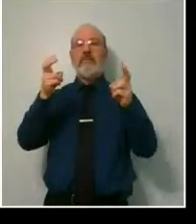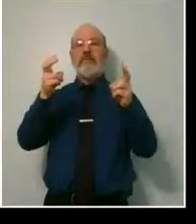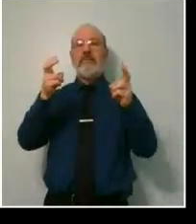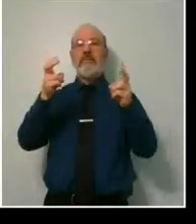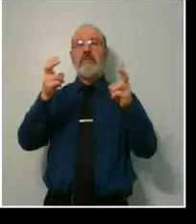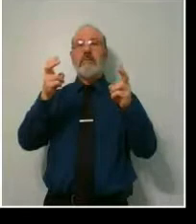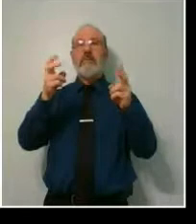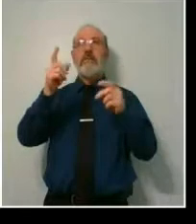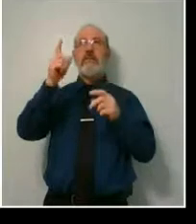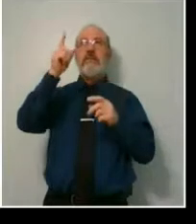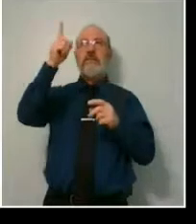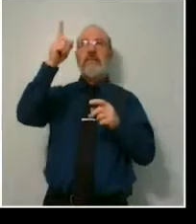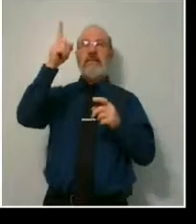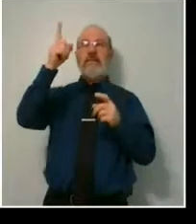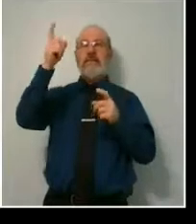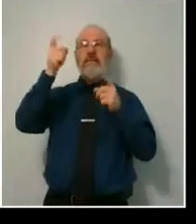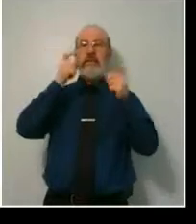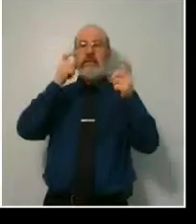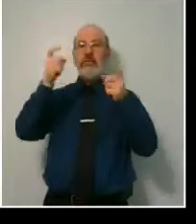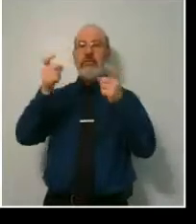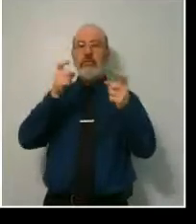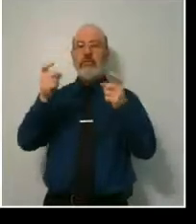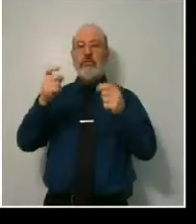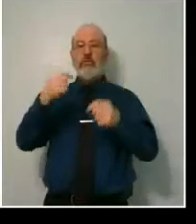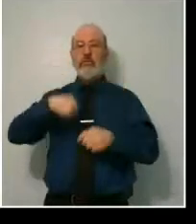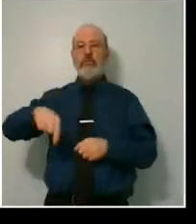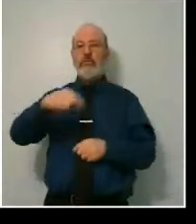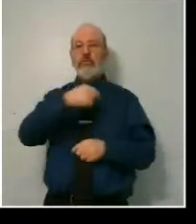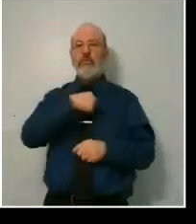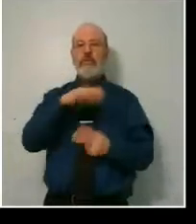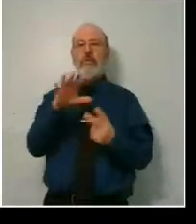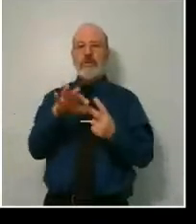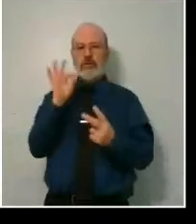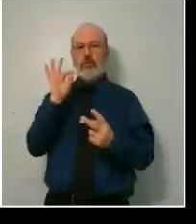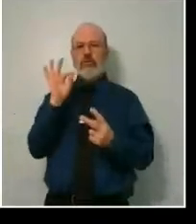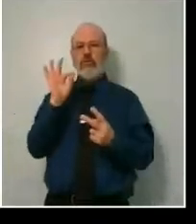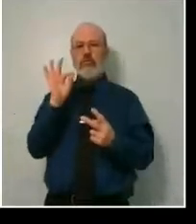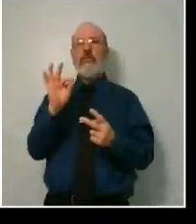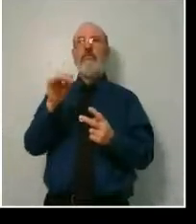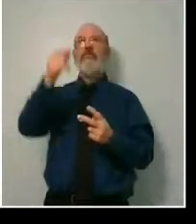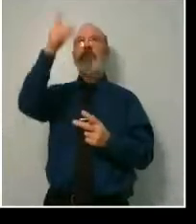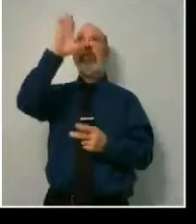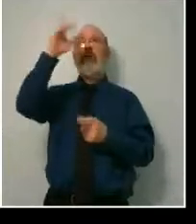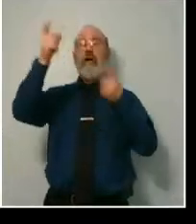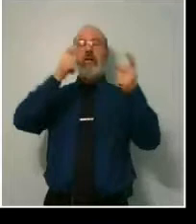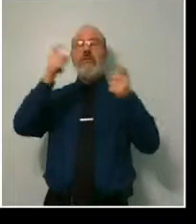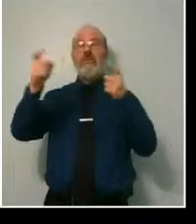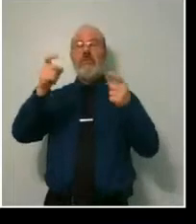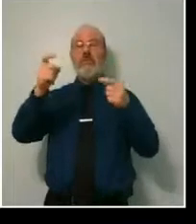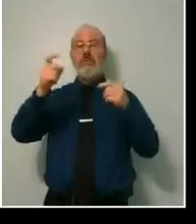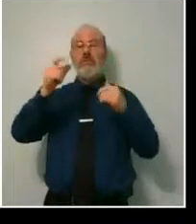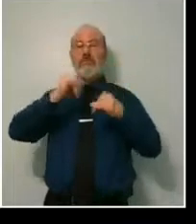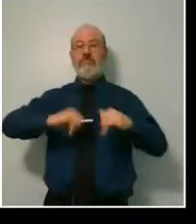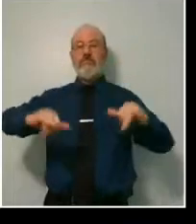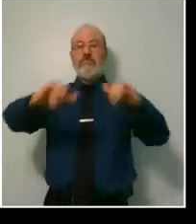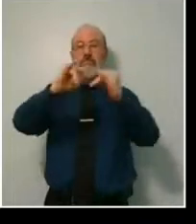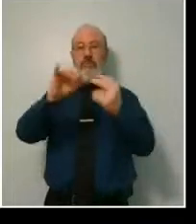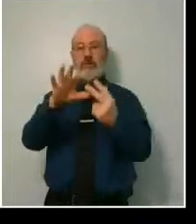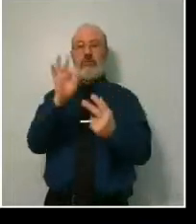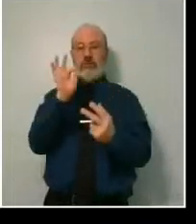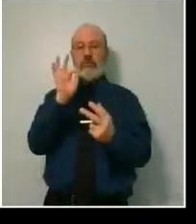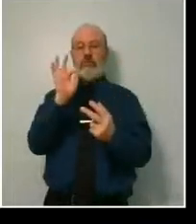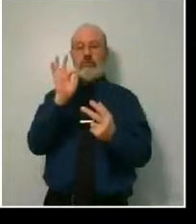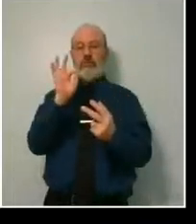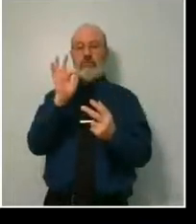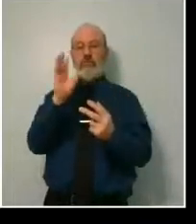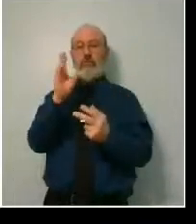He controls, we choose. He controls, we choose.